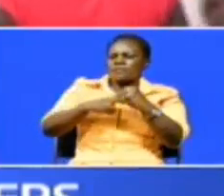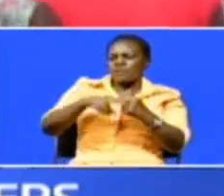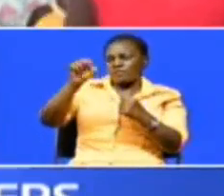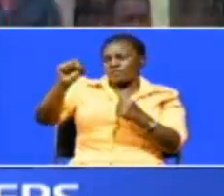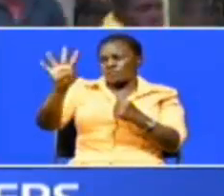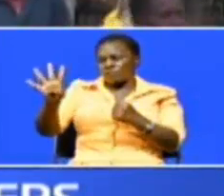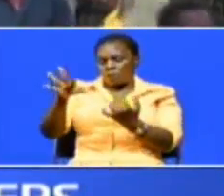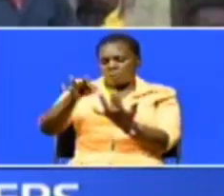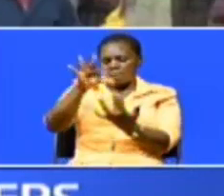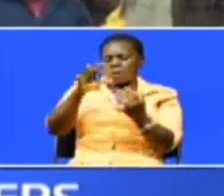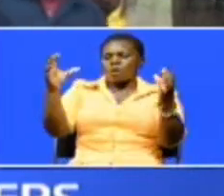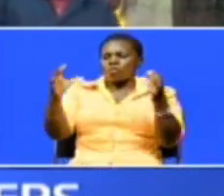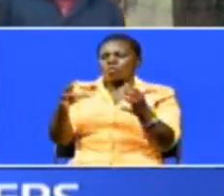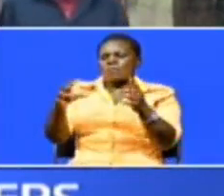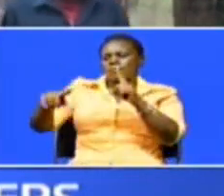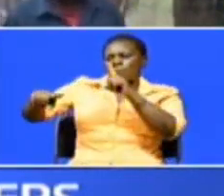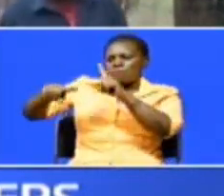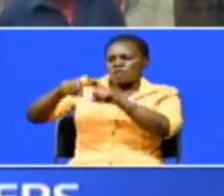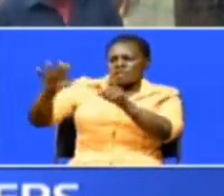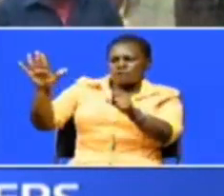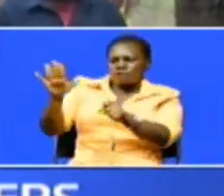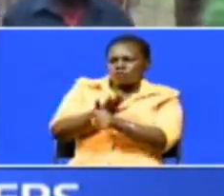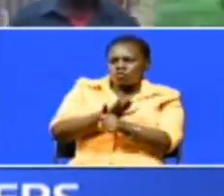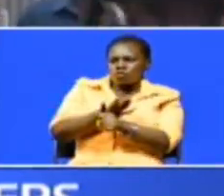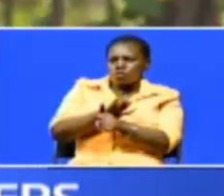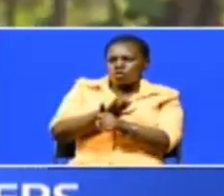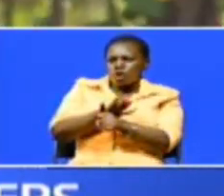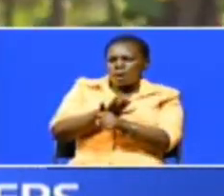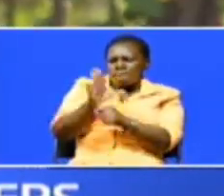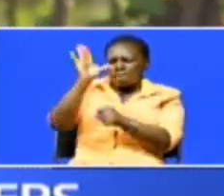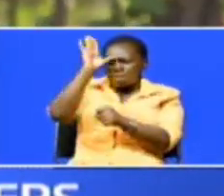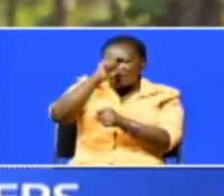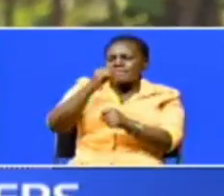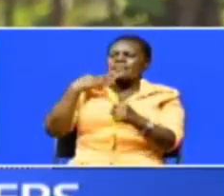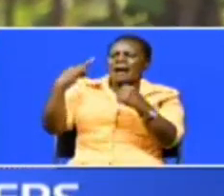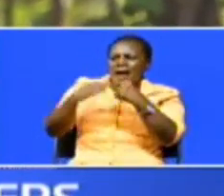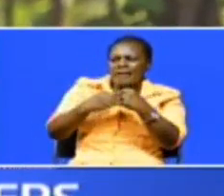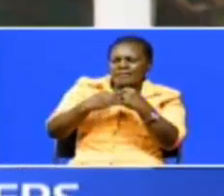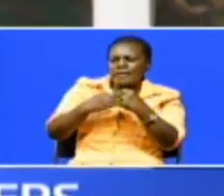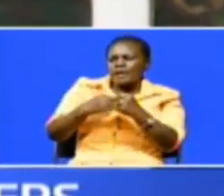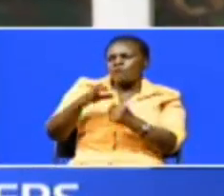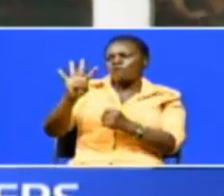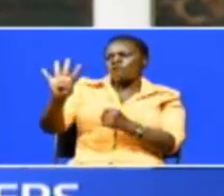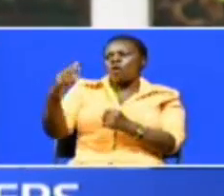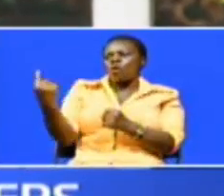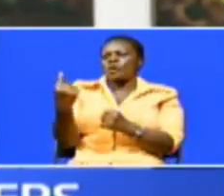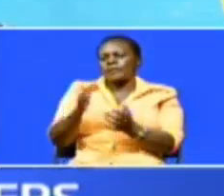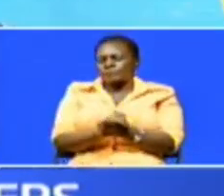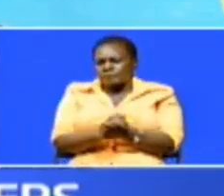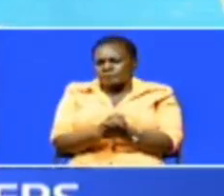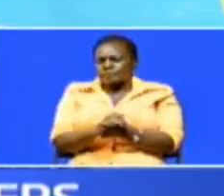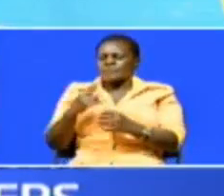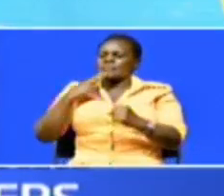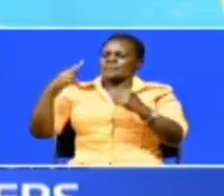6,754 samples tested, the total positive numbers are just 4 places shy of hitting the 800 mark per day. We